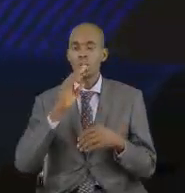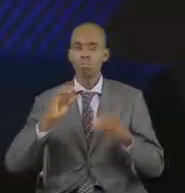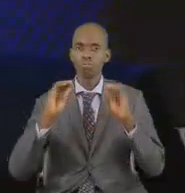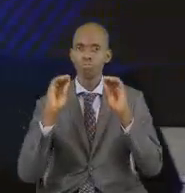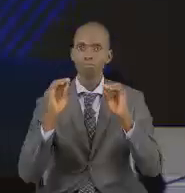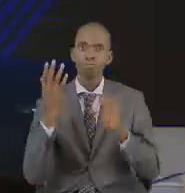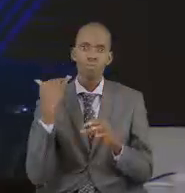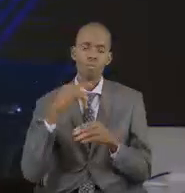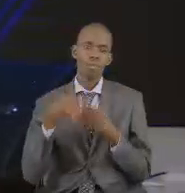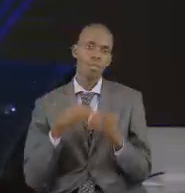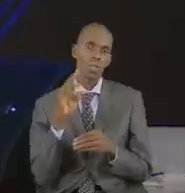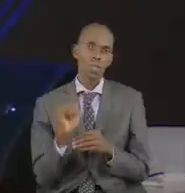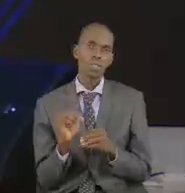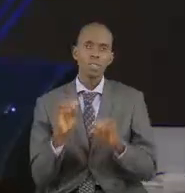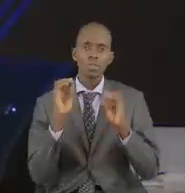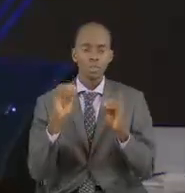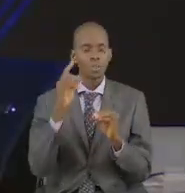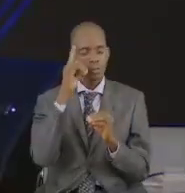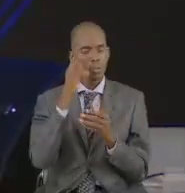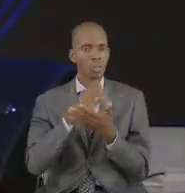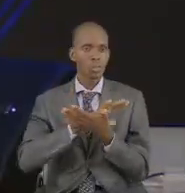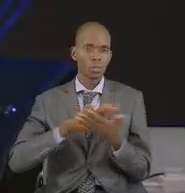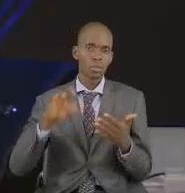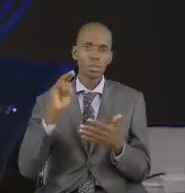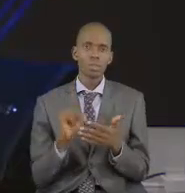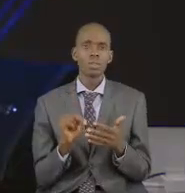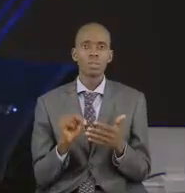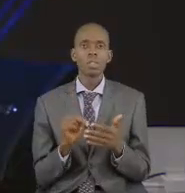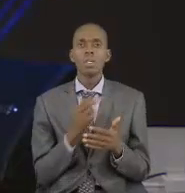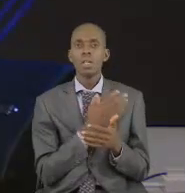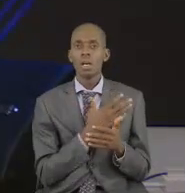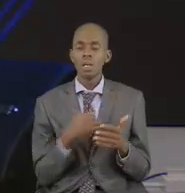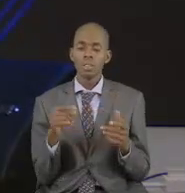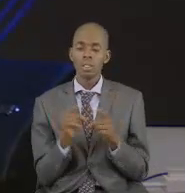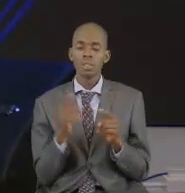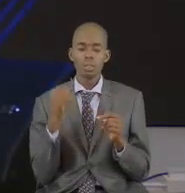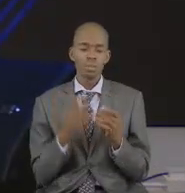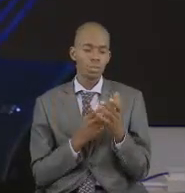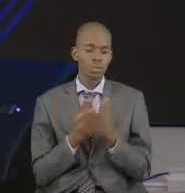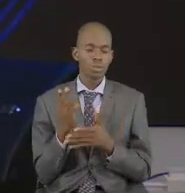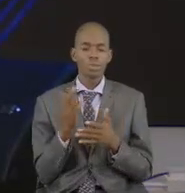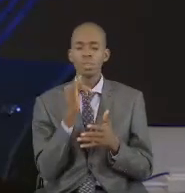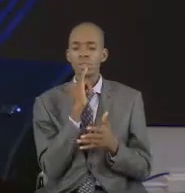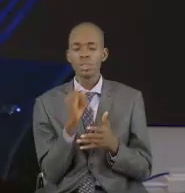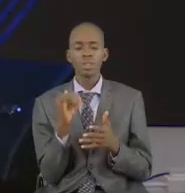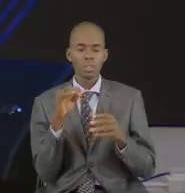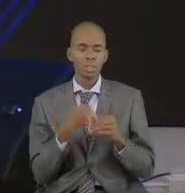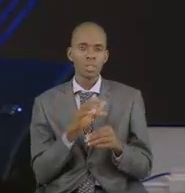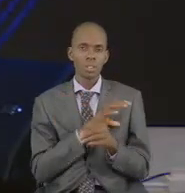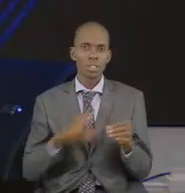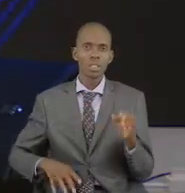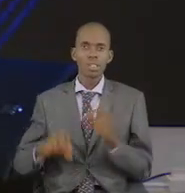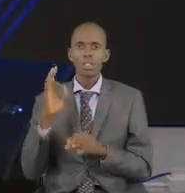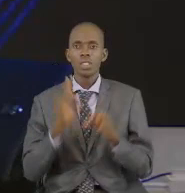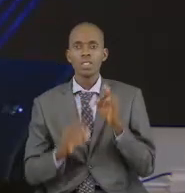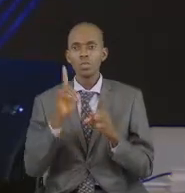for sanctification, as the truth is in Christ. If you have been taught